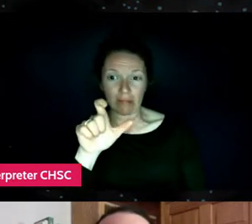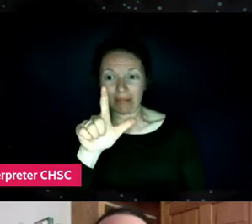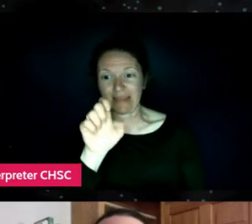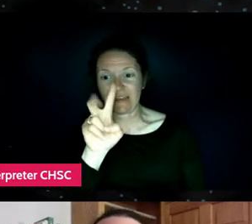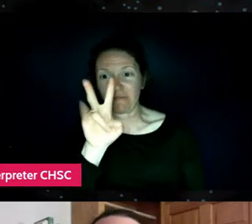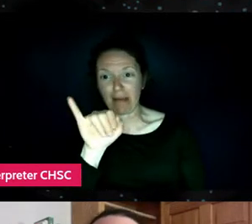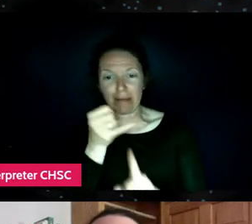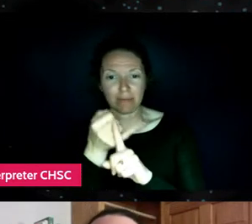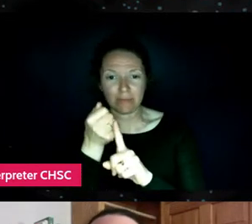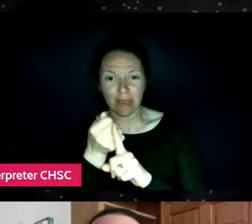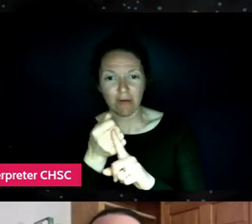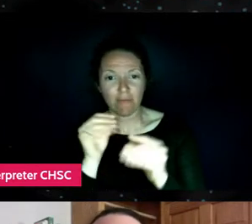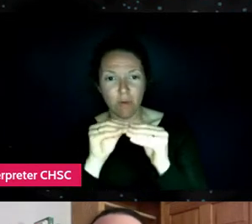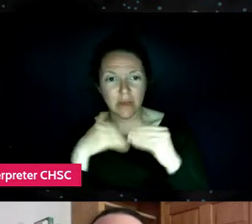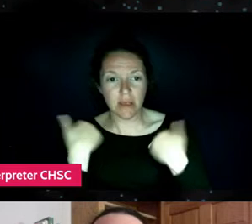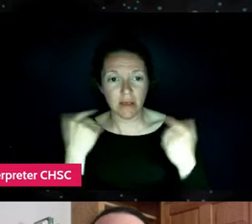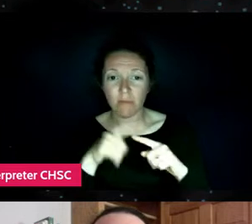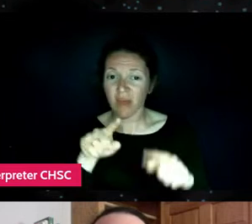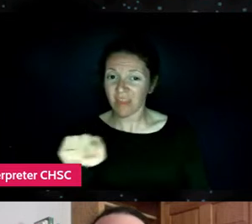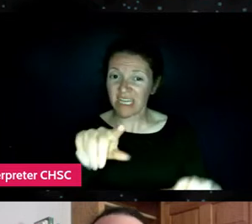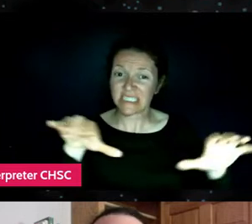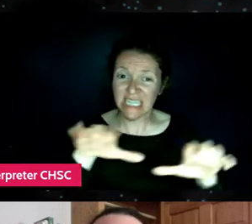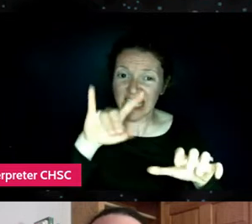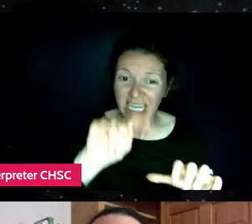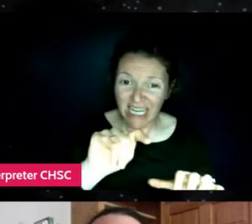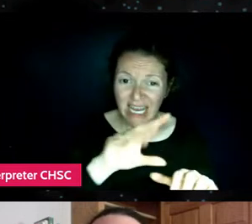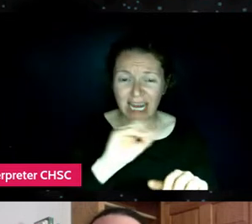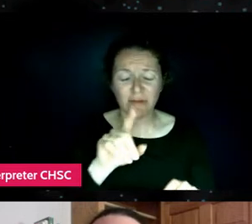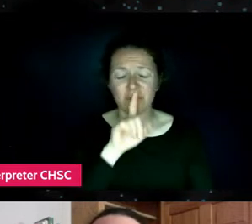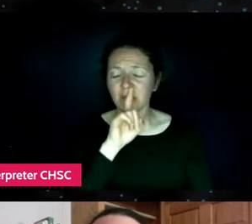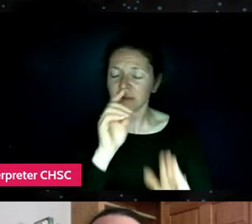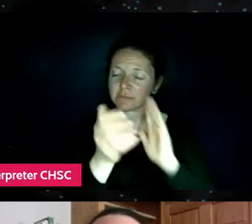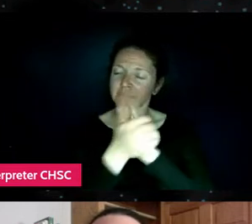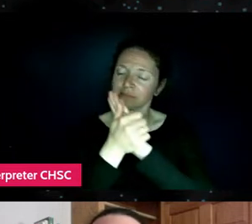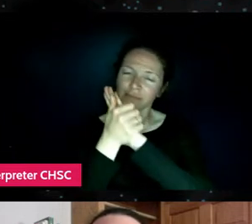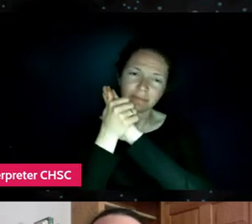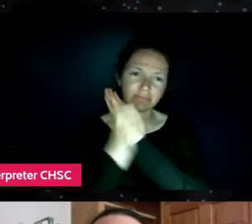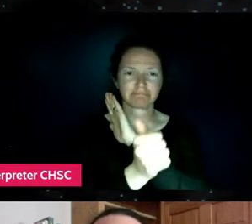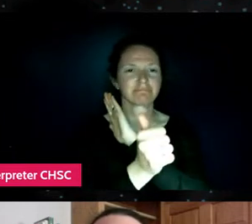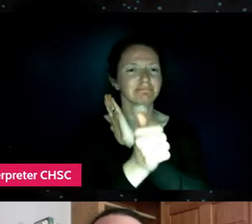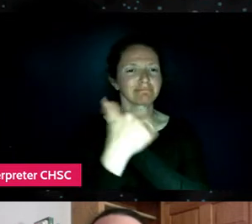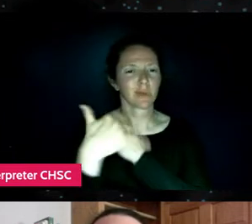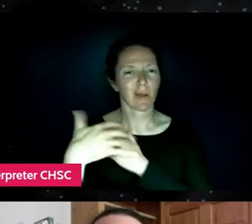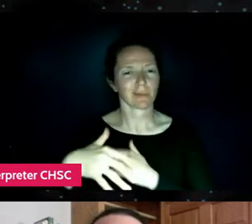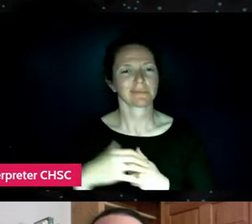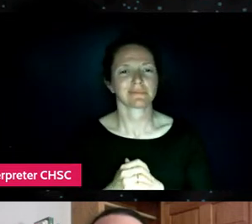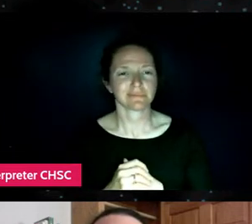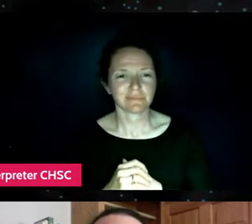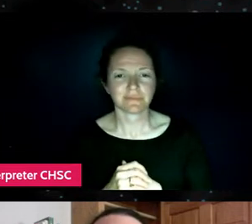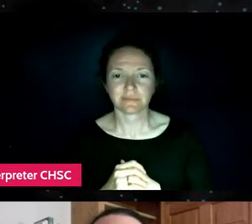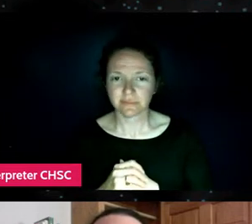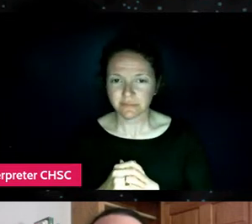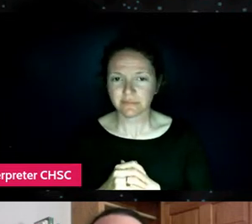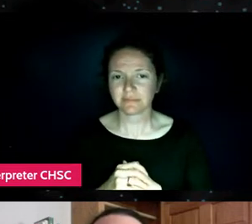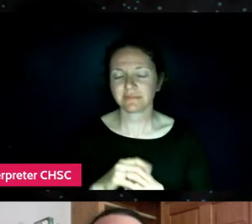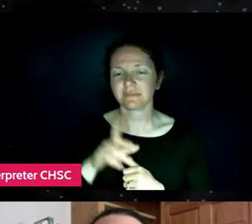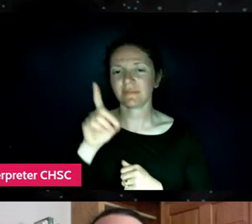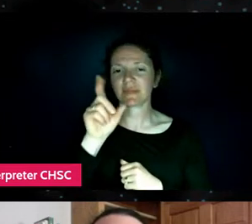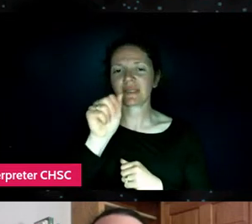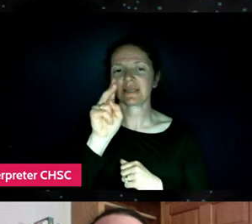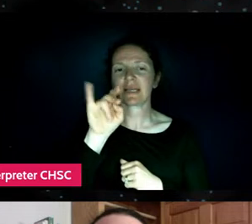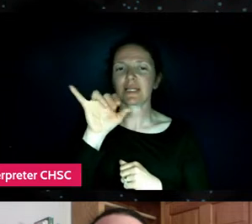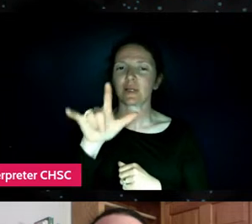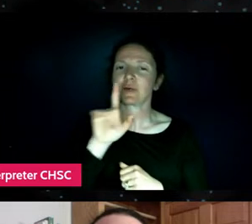example, but they did it and they were remarkable at doing it. And I think that's a great segue